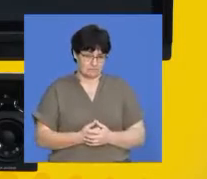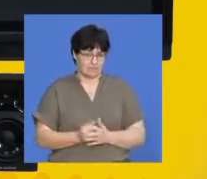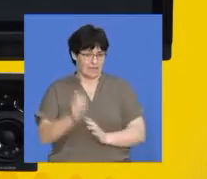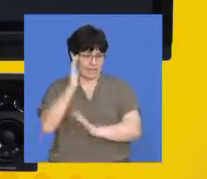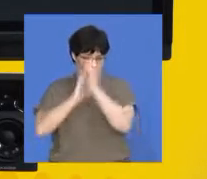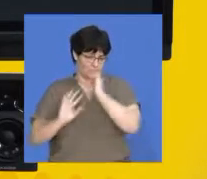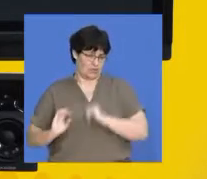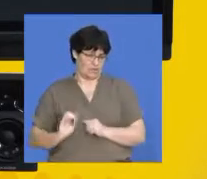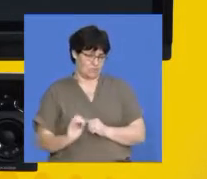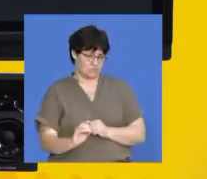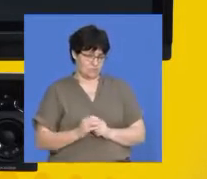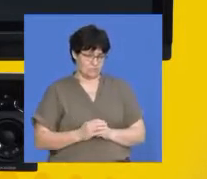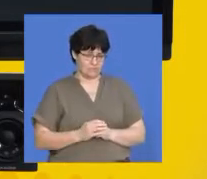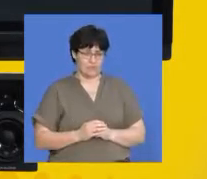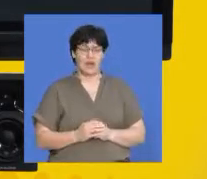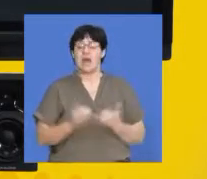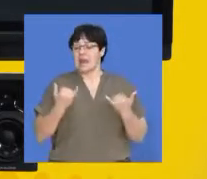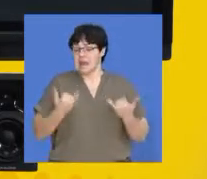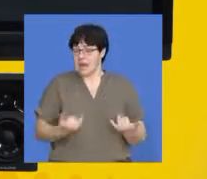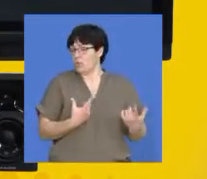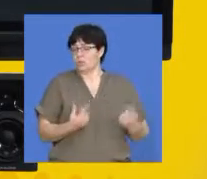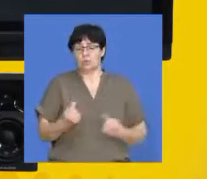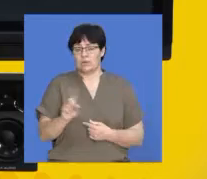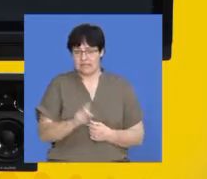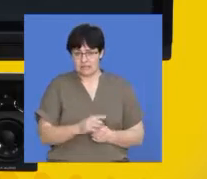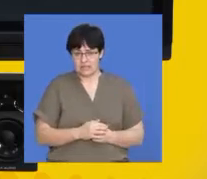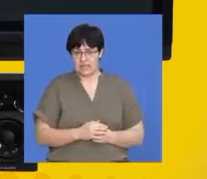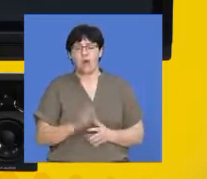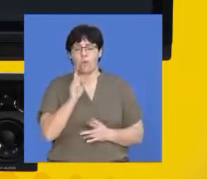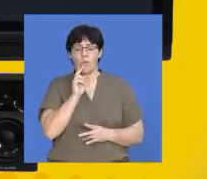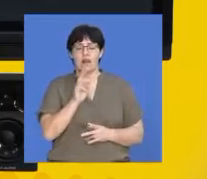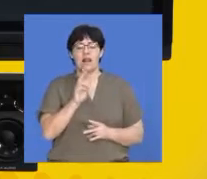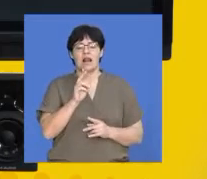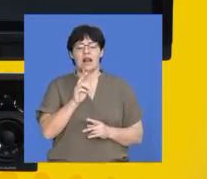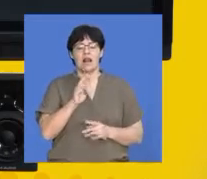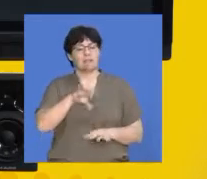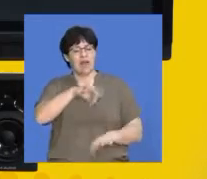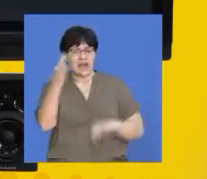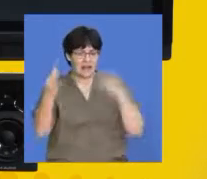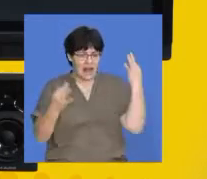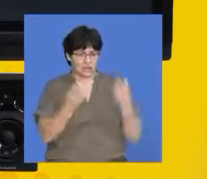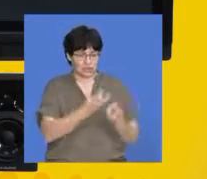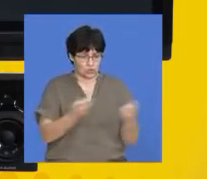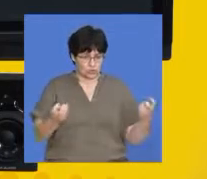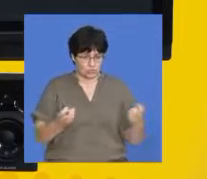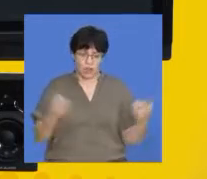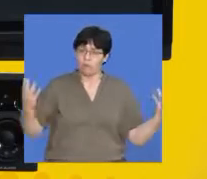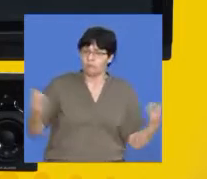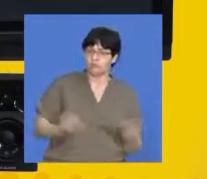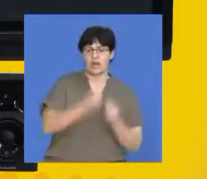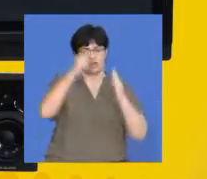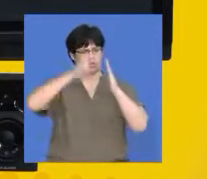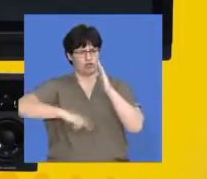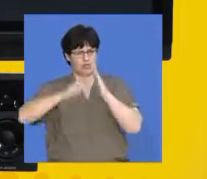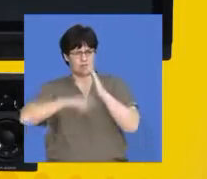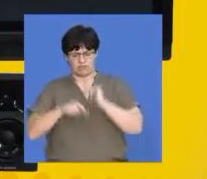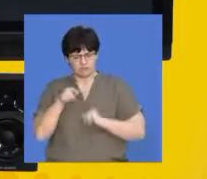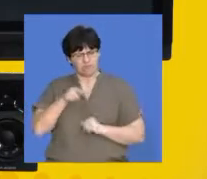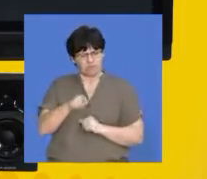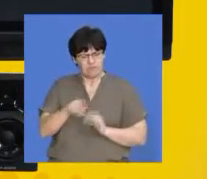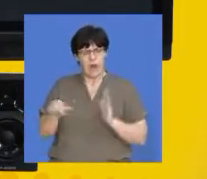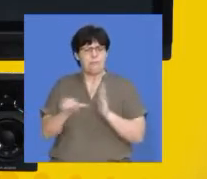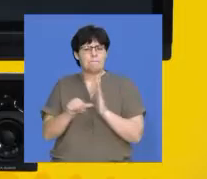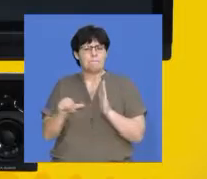history. So what I'm going to do with you now, we are going to analyze a source. We're going to read it together to see what sort of important